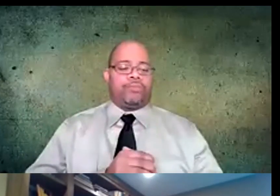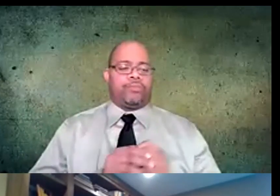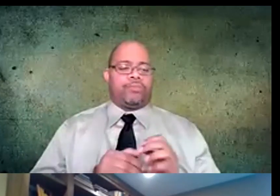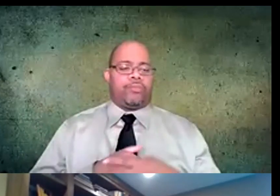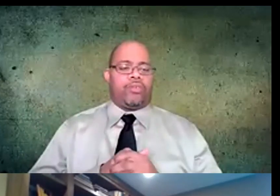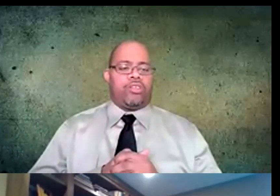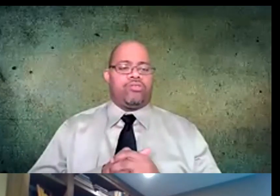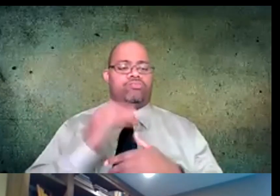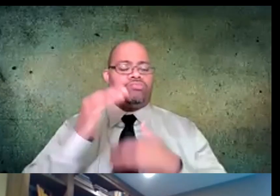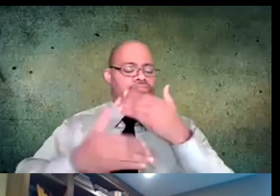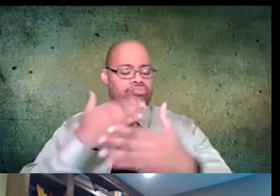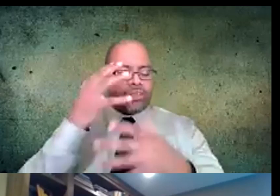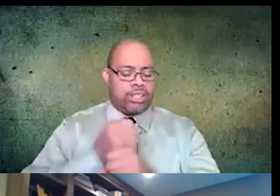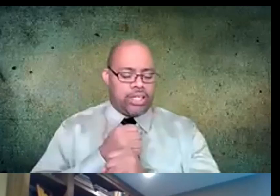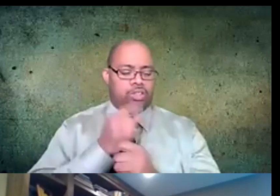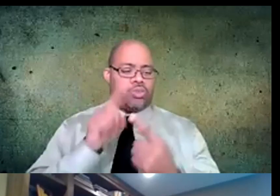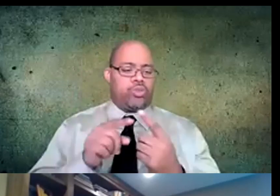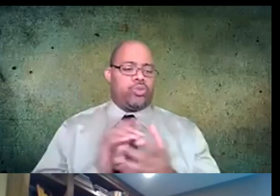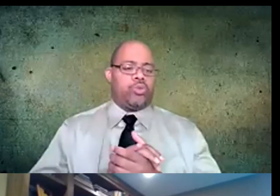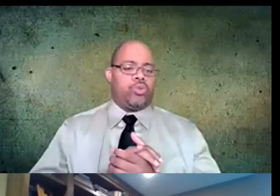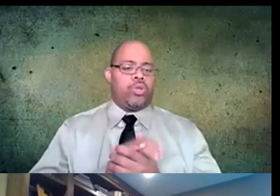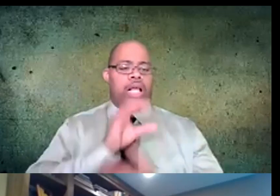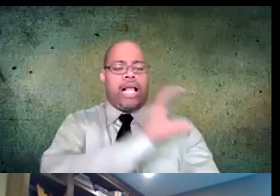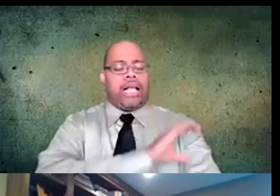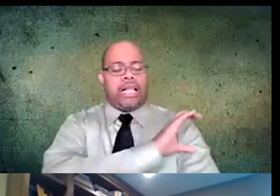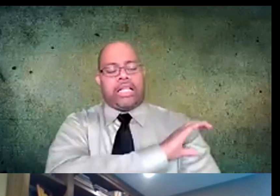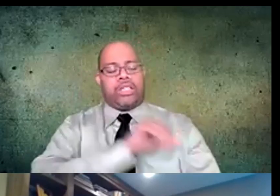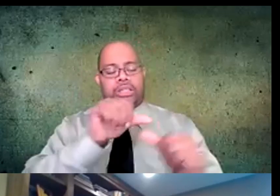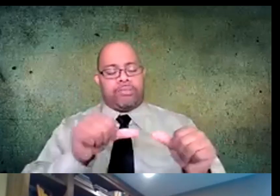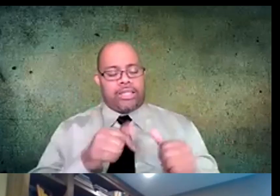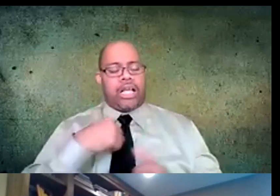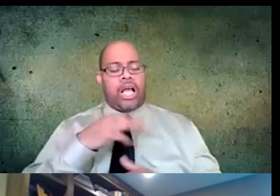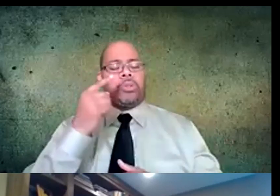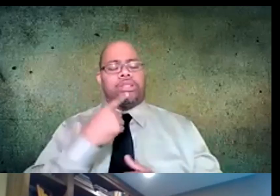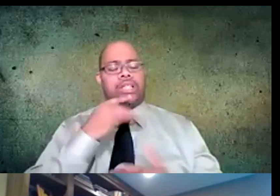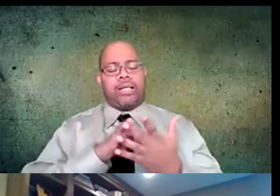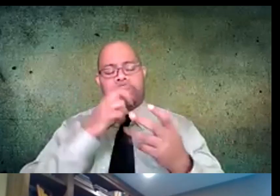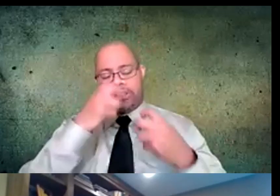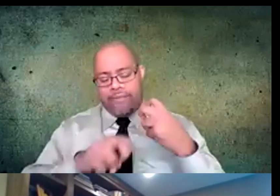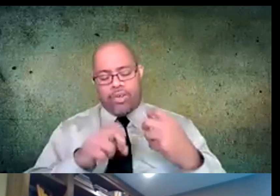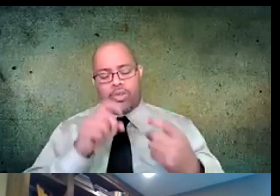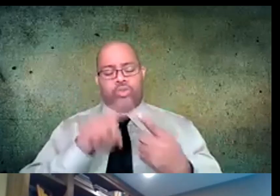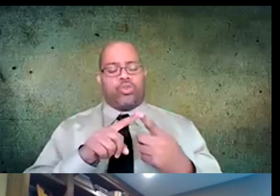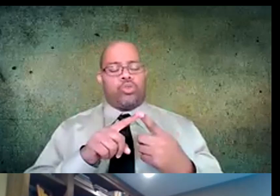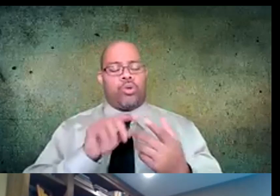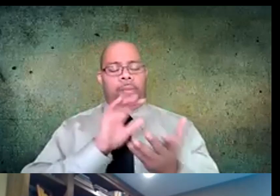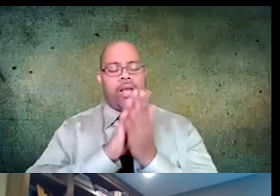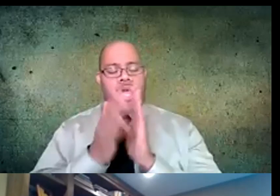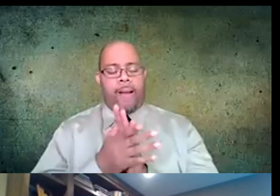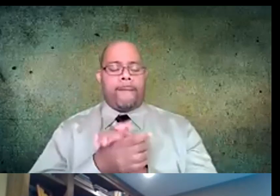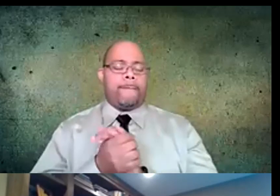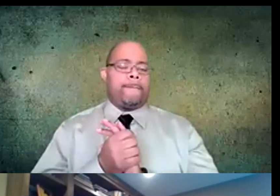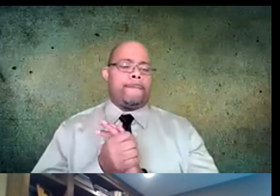gradually get into a clinical space. I would say it would be difficult to become,